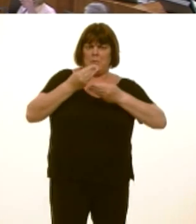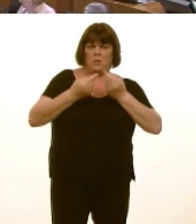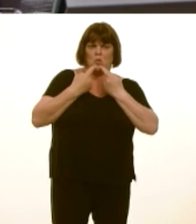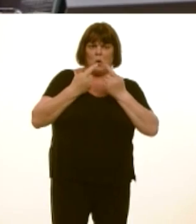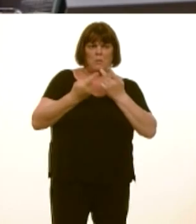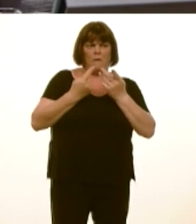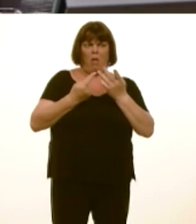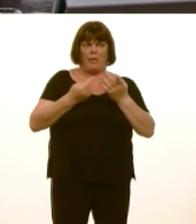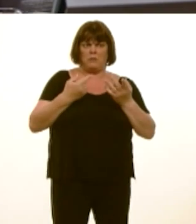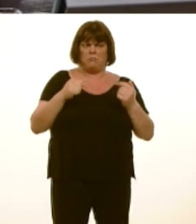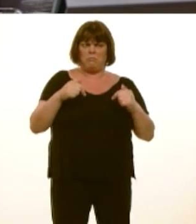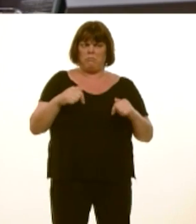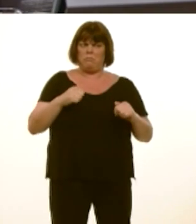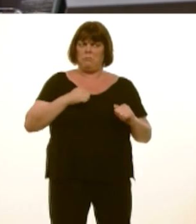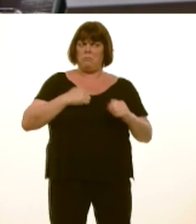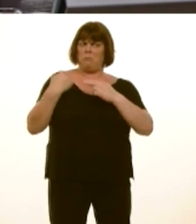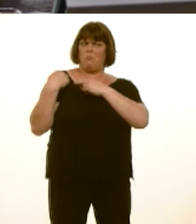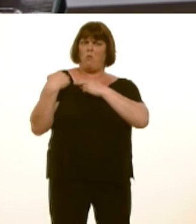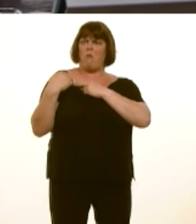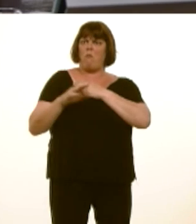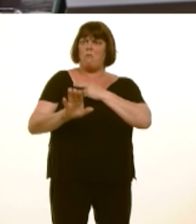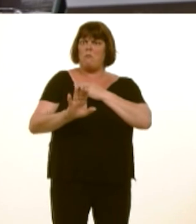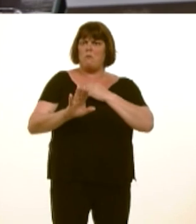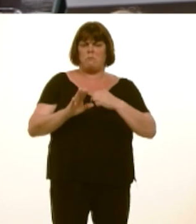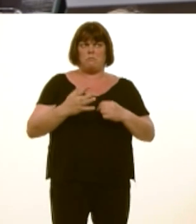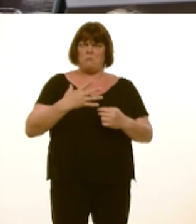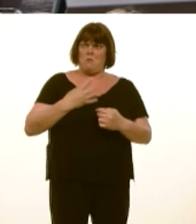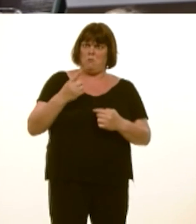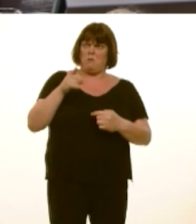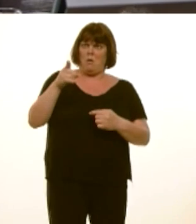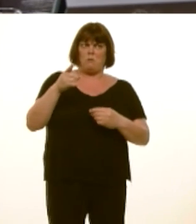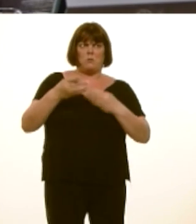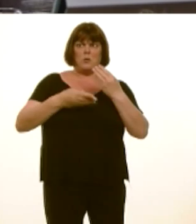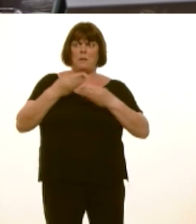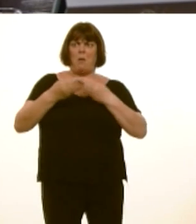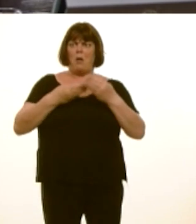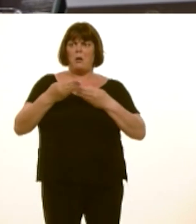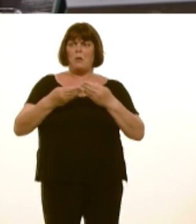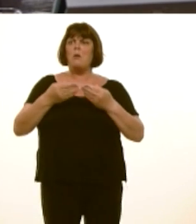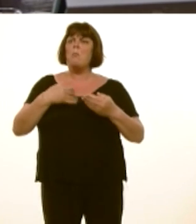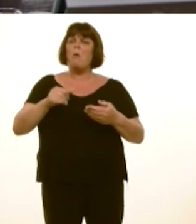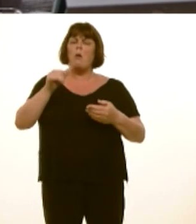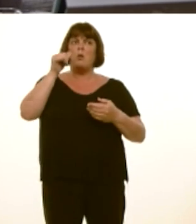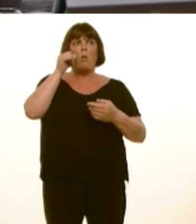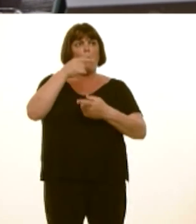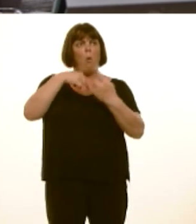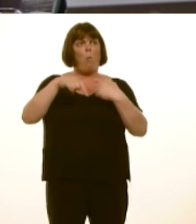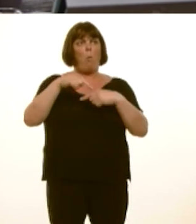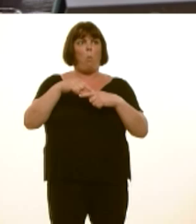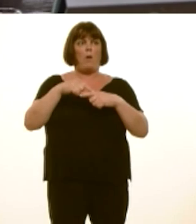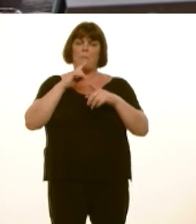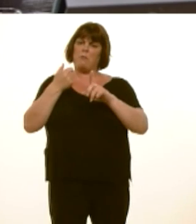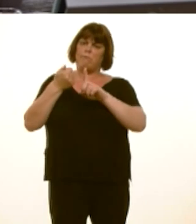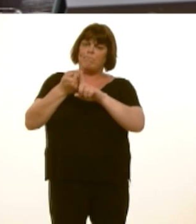others, and it's a matter for them to explain. What I do know is that we have been the party pushing hard for the